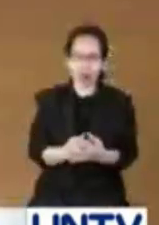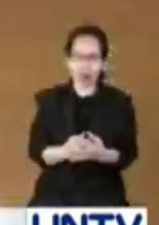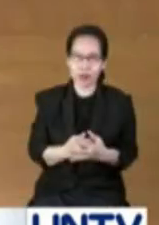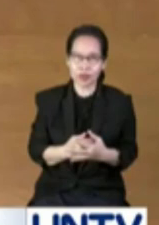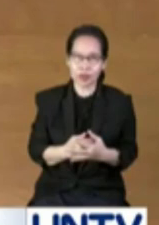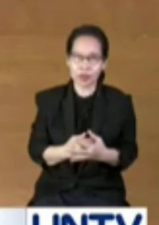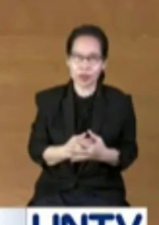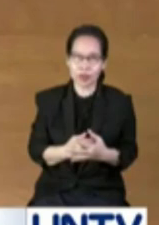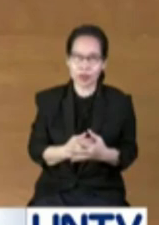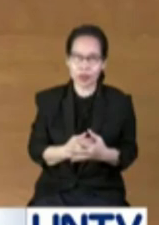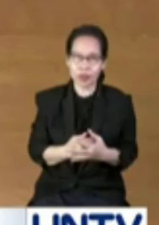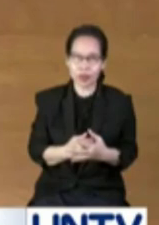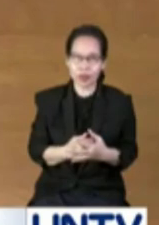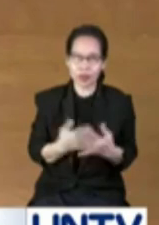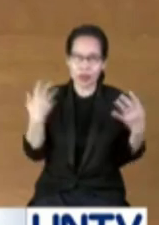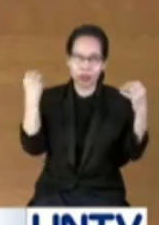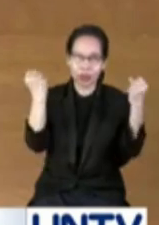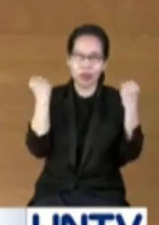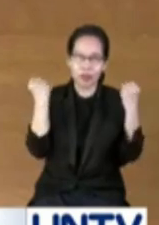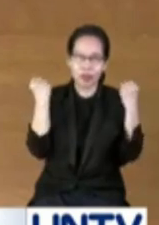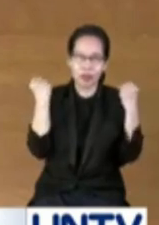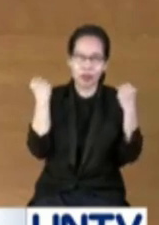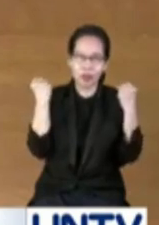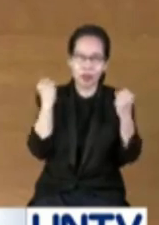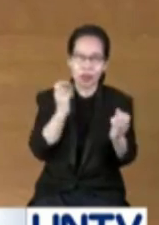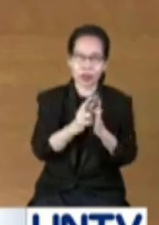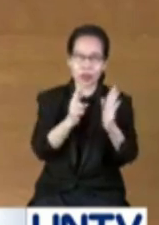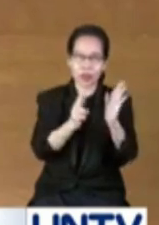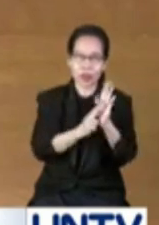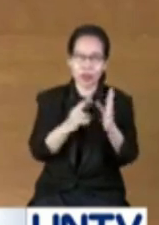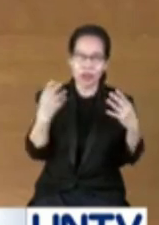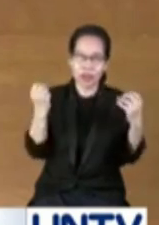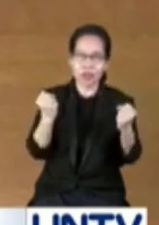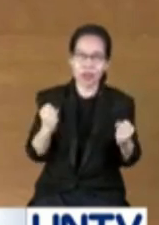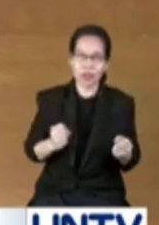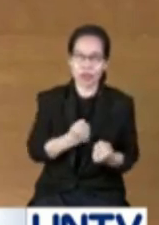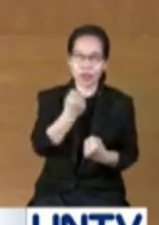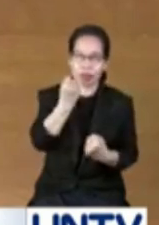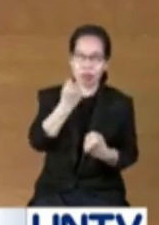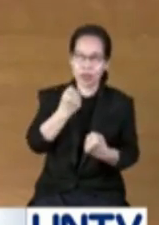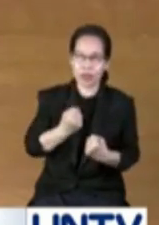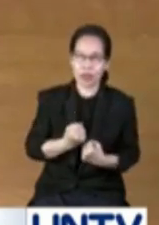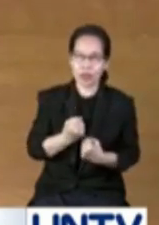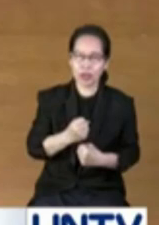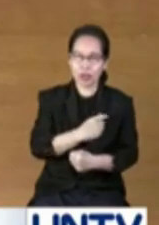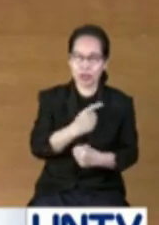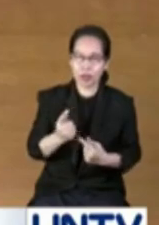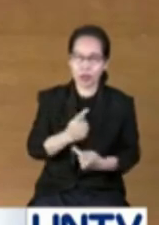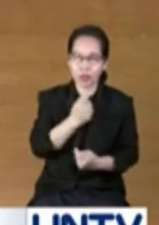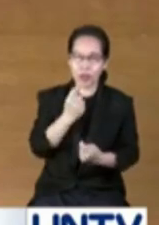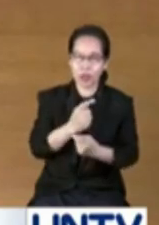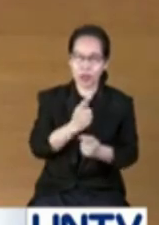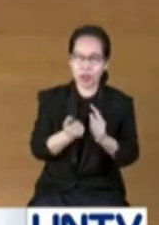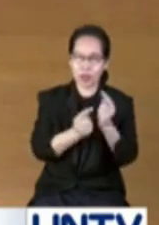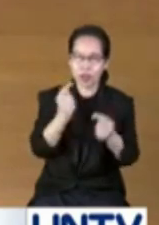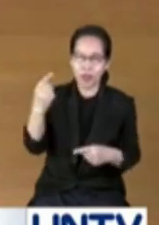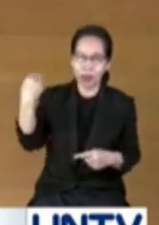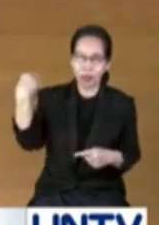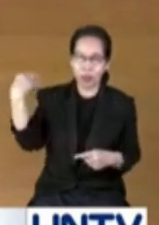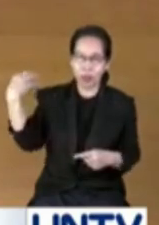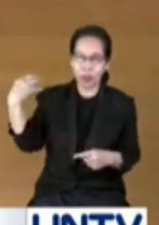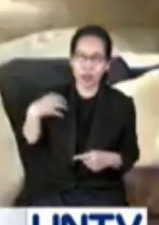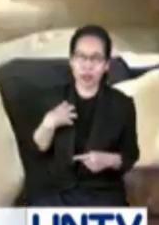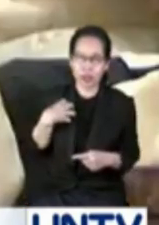A strong and stable rule of law will strengthen the foundation of our transformation. Our police and armed forces are being strengthened